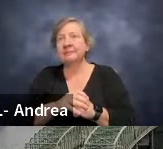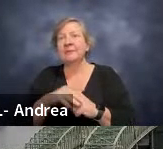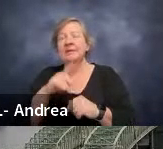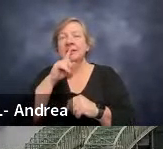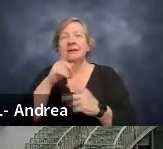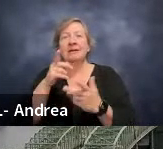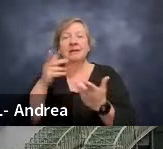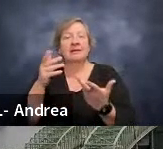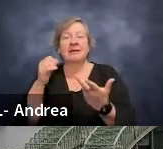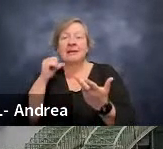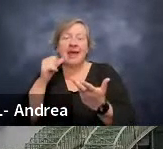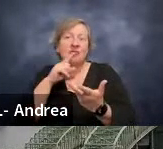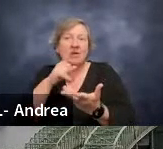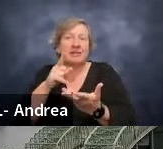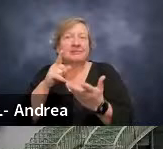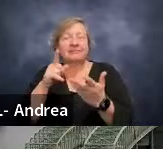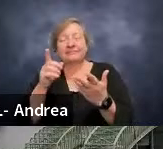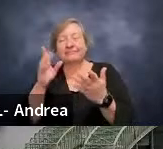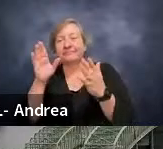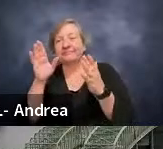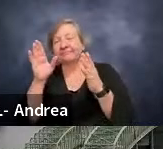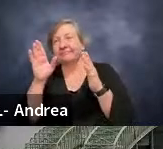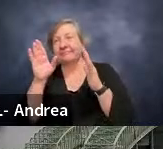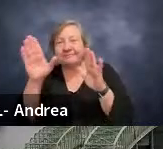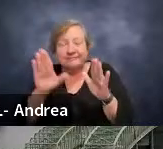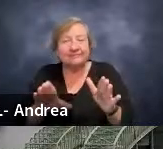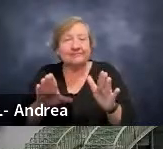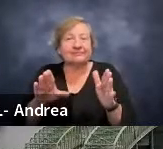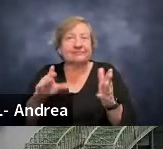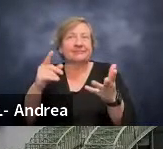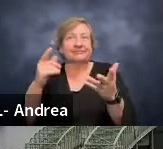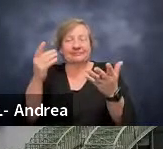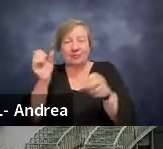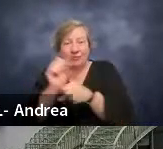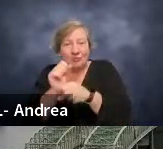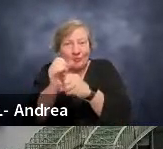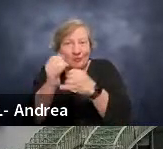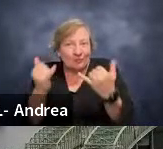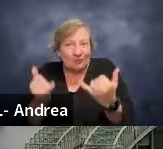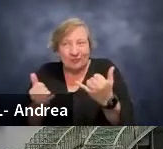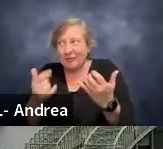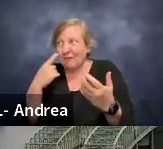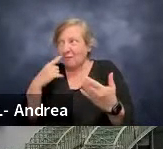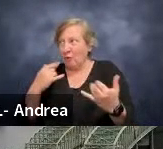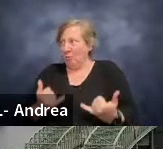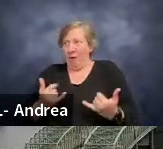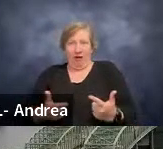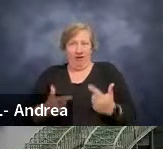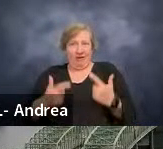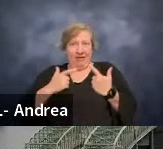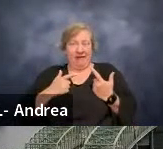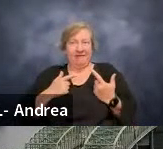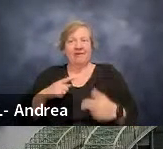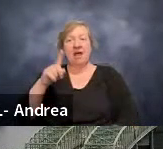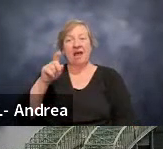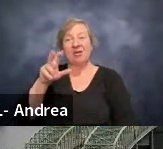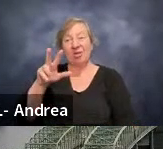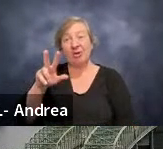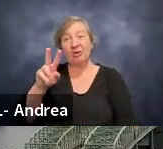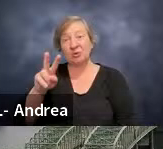modern life. So this span carries over $132 million worth